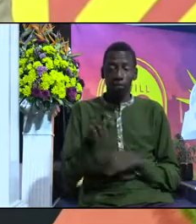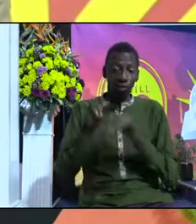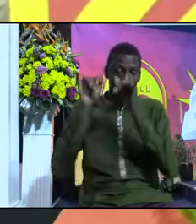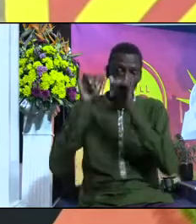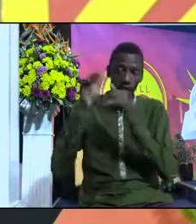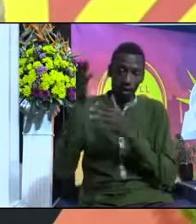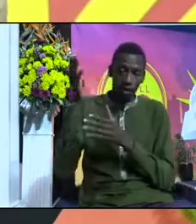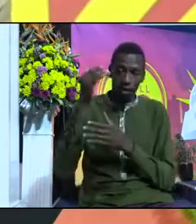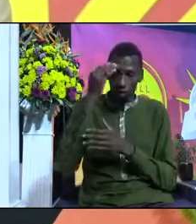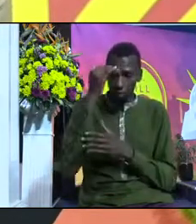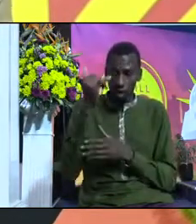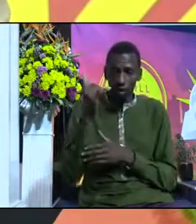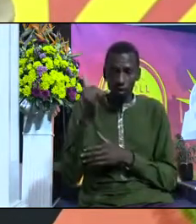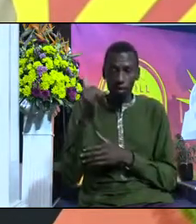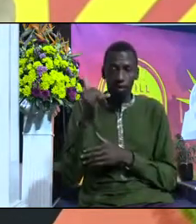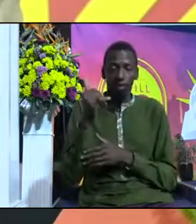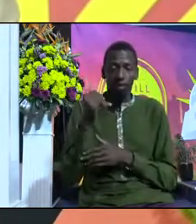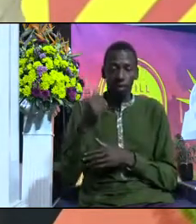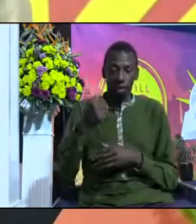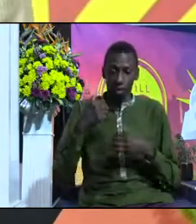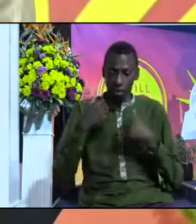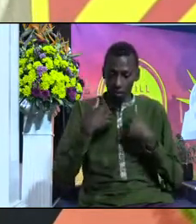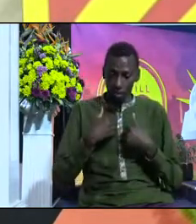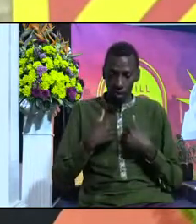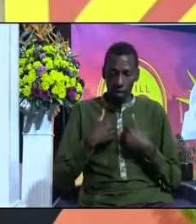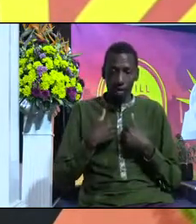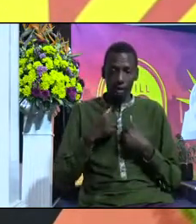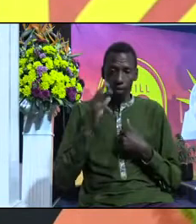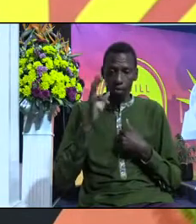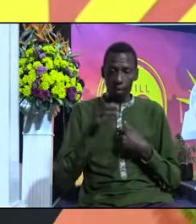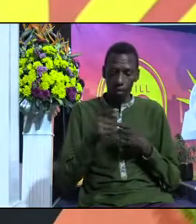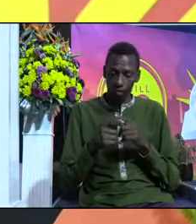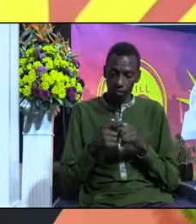hill, because mother wifey here will kill.